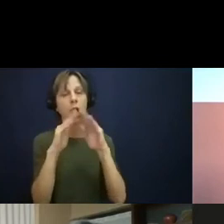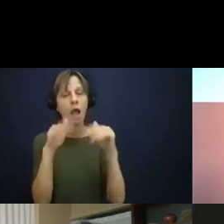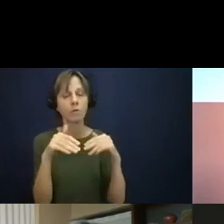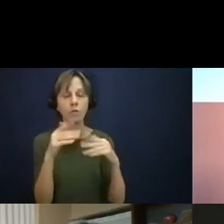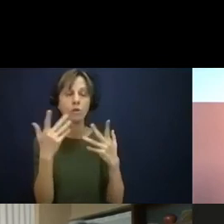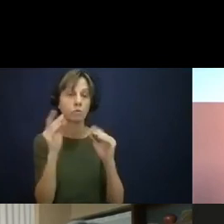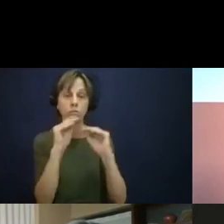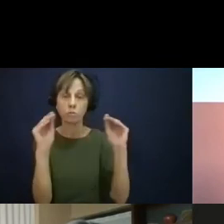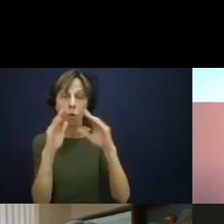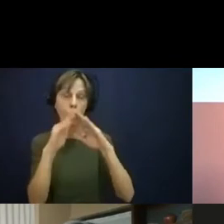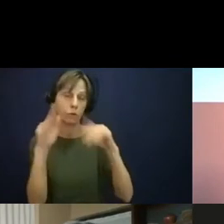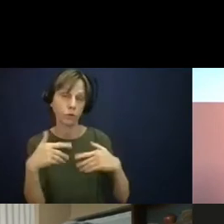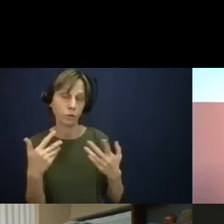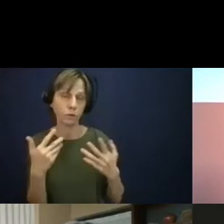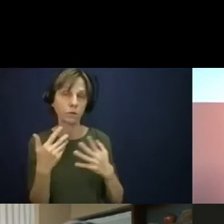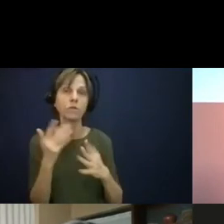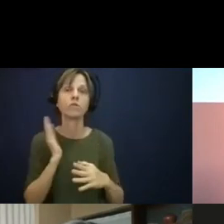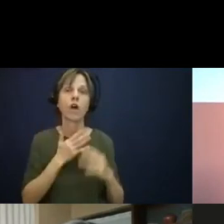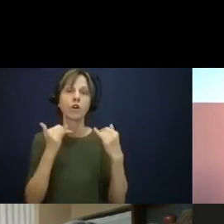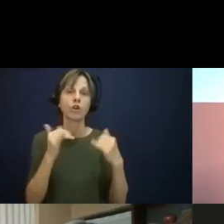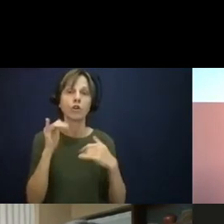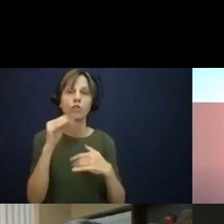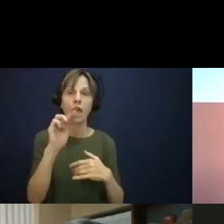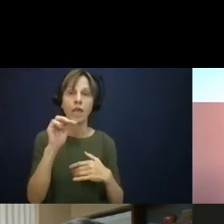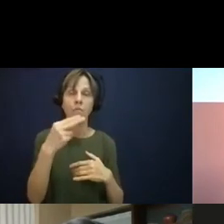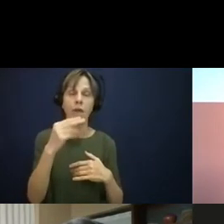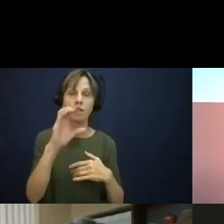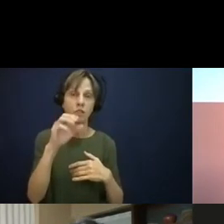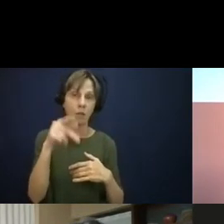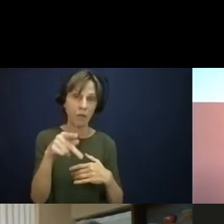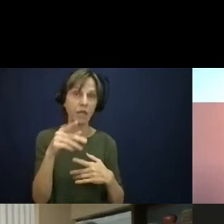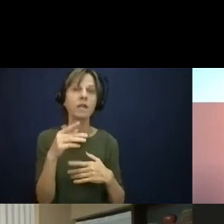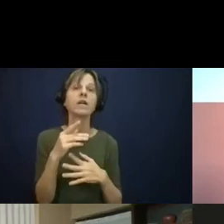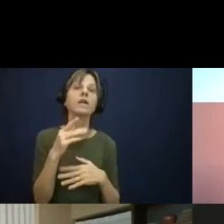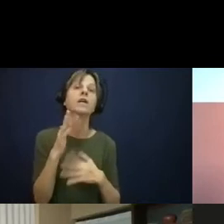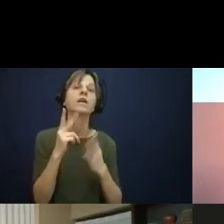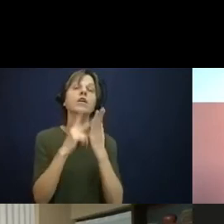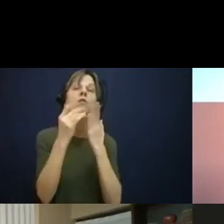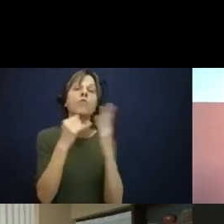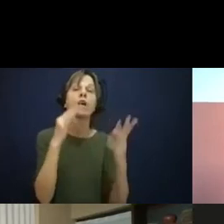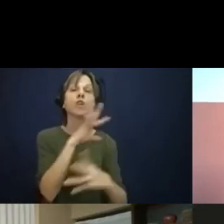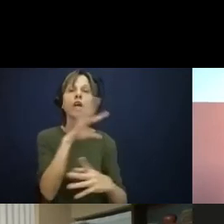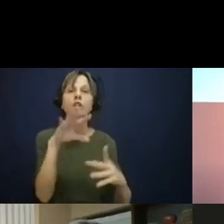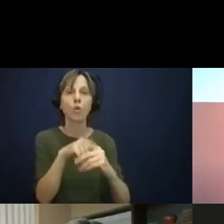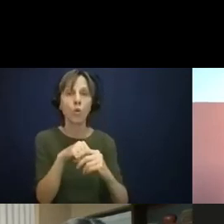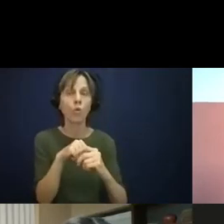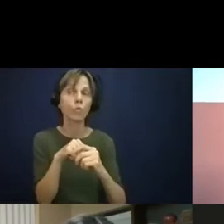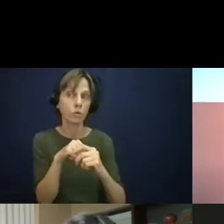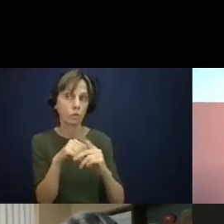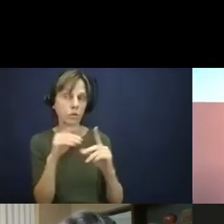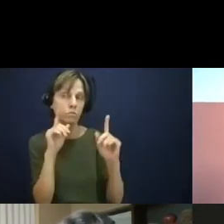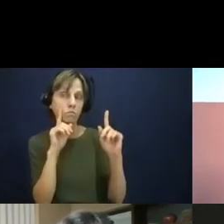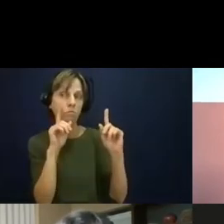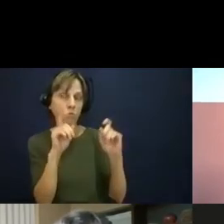So our current JMHCP, Justice Mental Health Collaboration Program project includes being screened for mental health